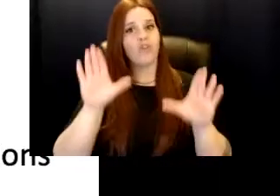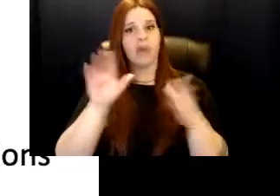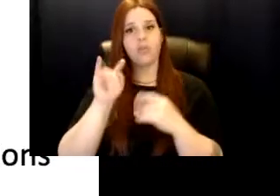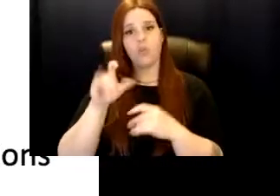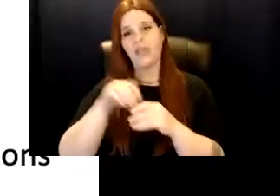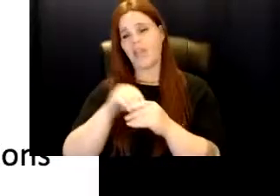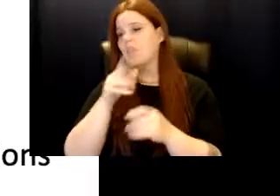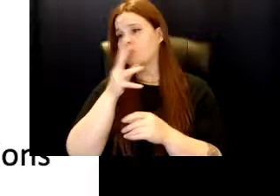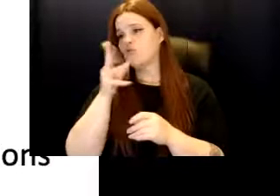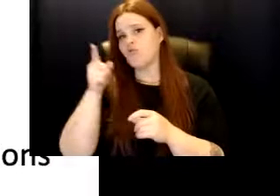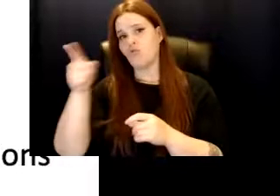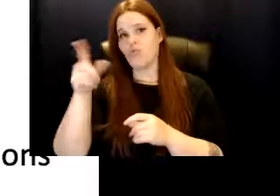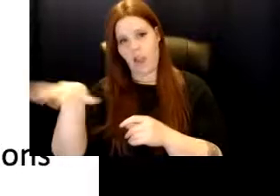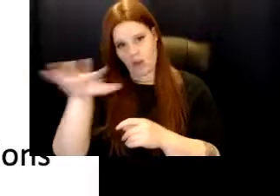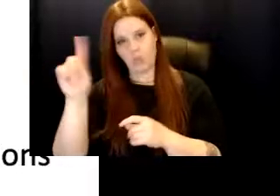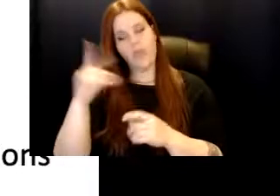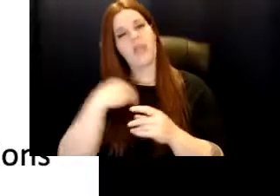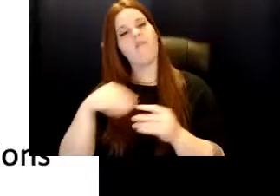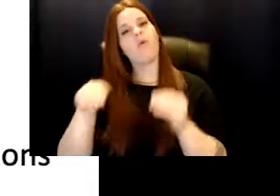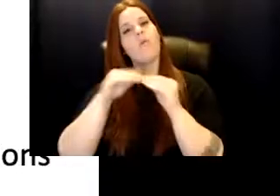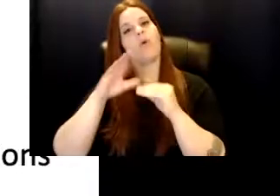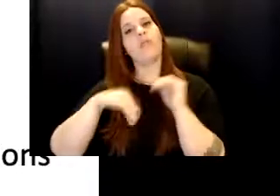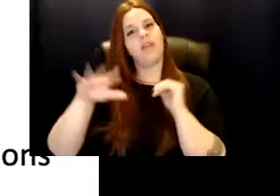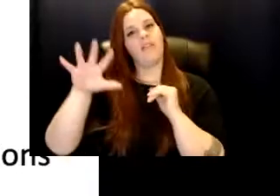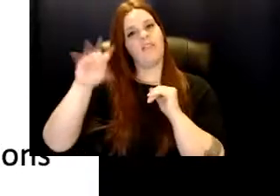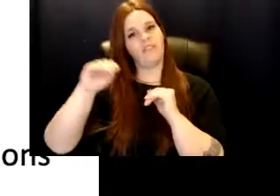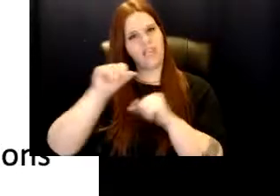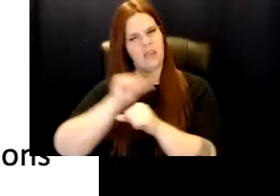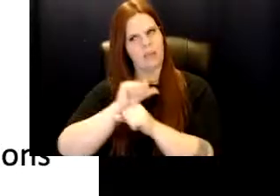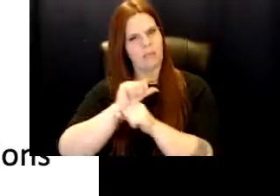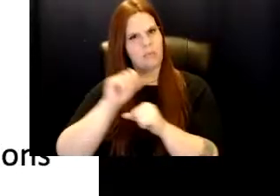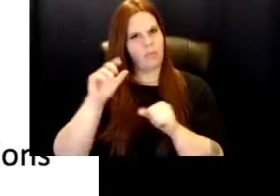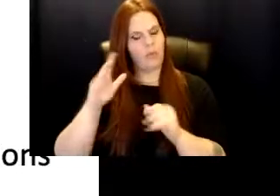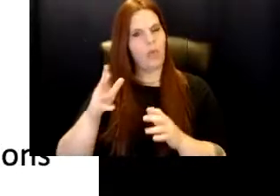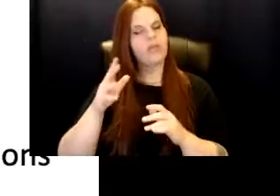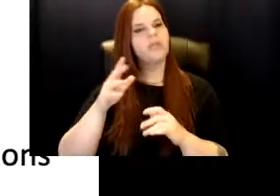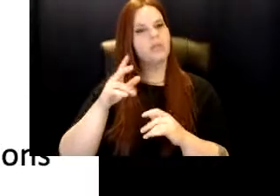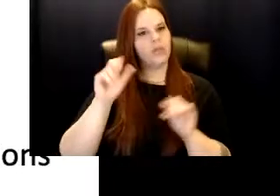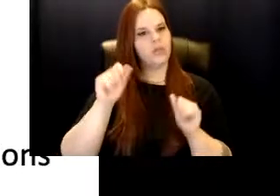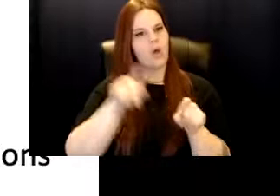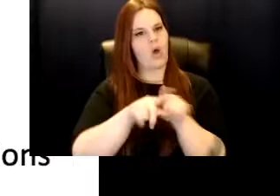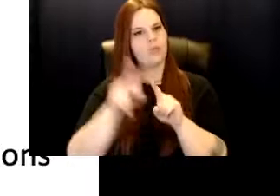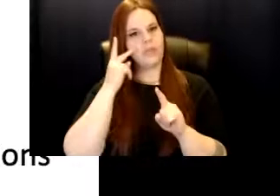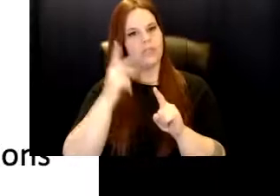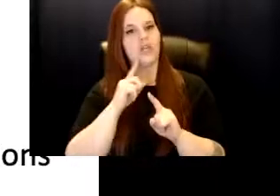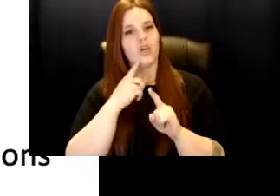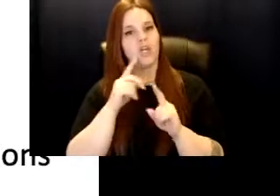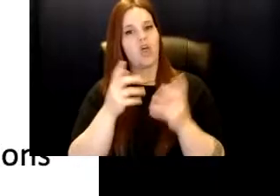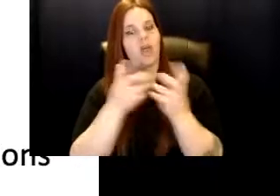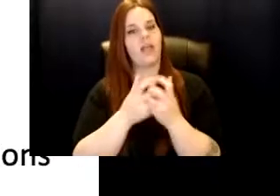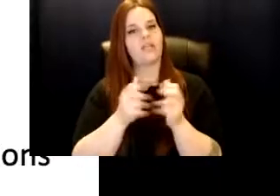where communities that have more than 50 employees. We also can see the critical alliance with the International